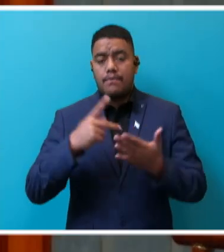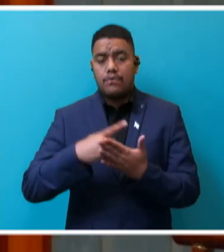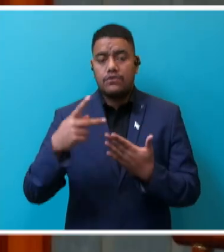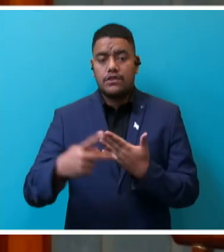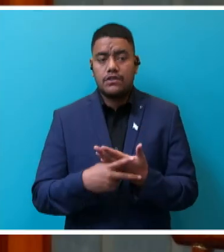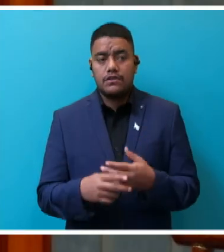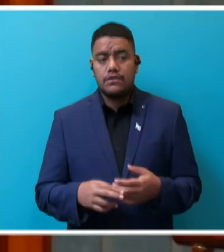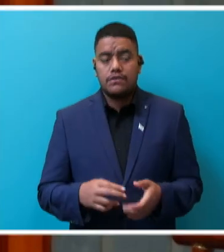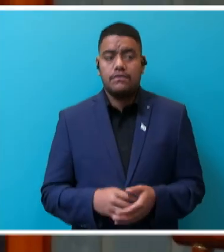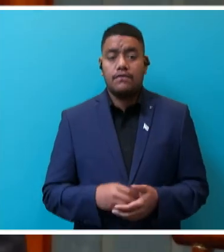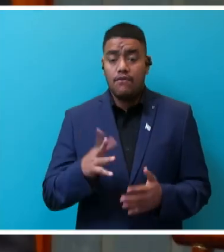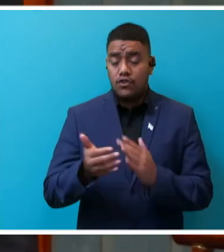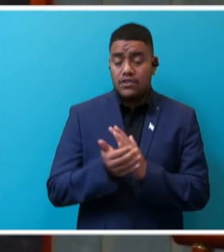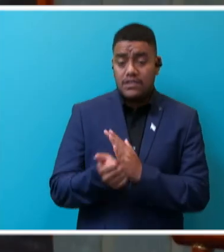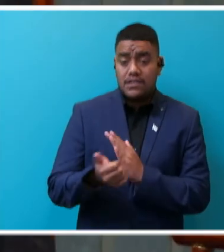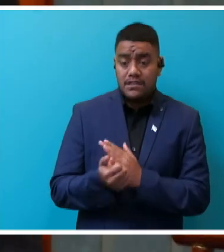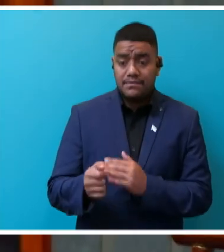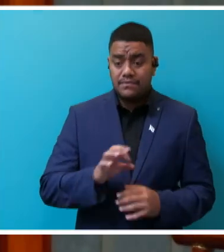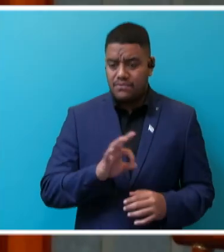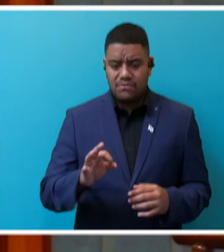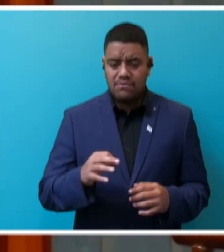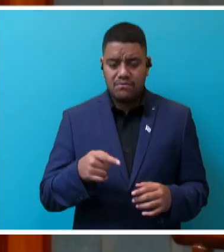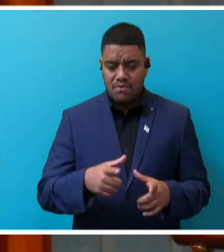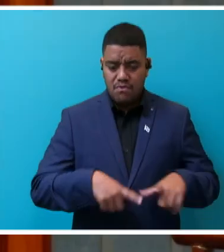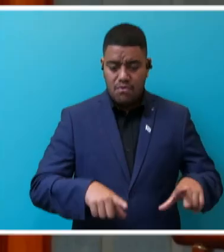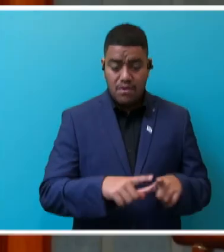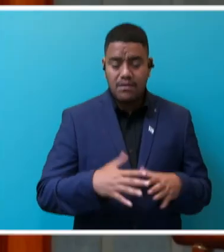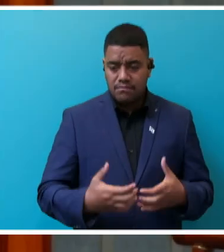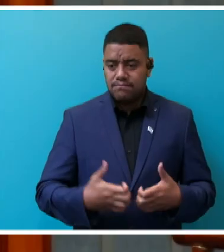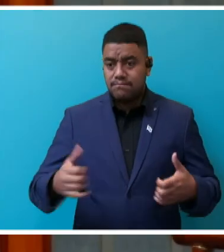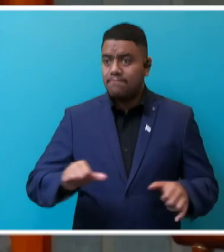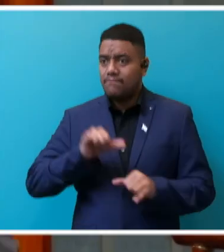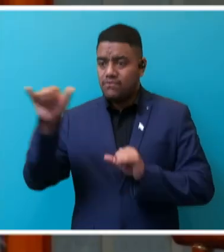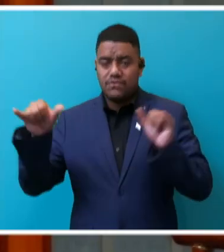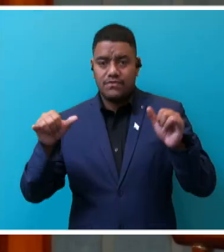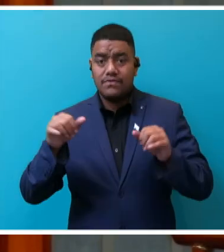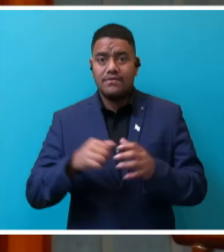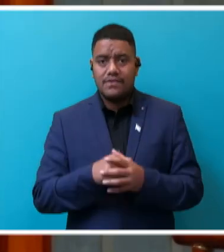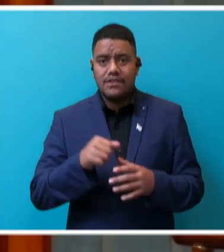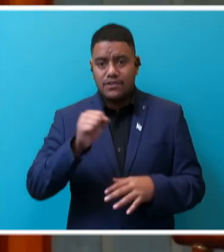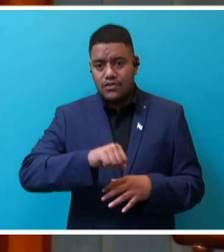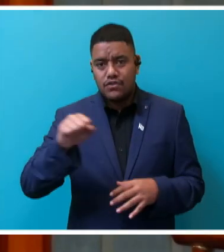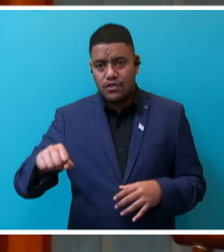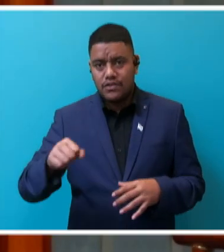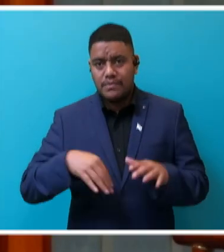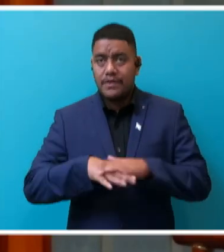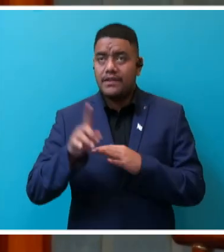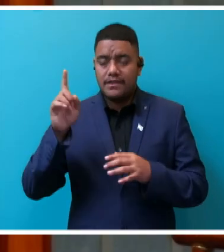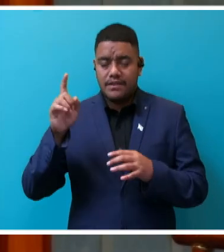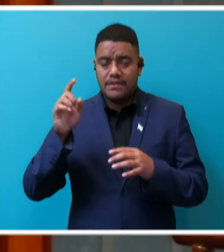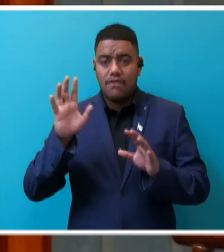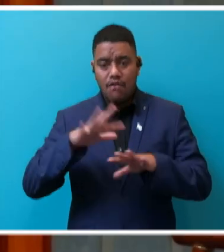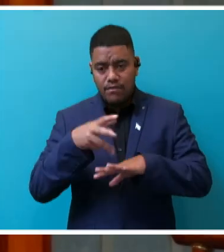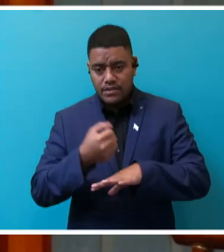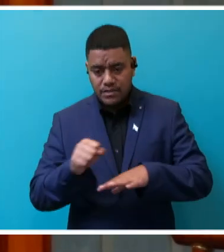For specialized skills not available locally, the government is expanding overseas TVET scholarships in priority fields such as